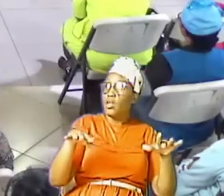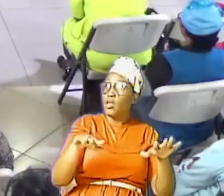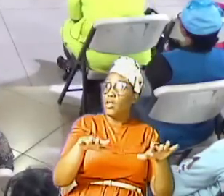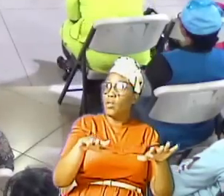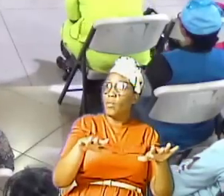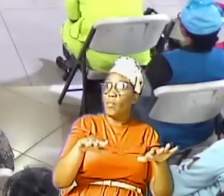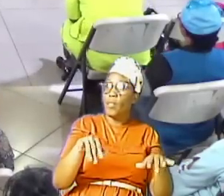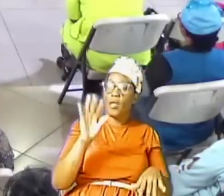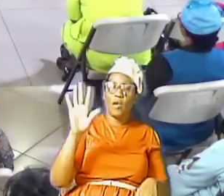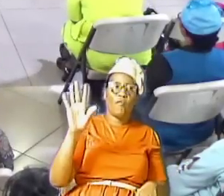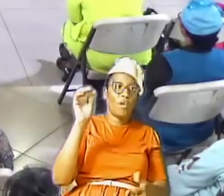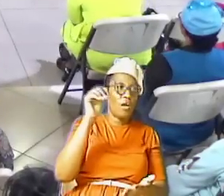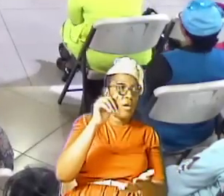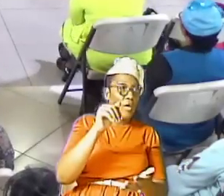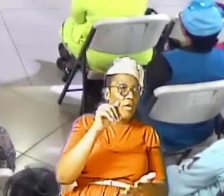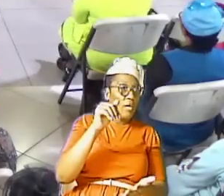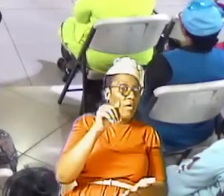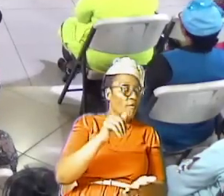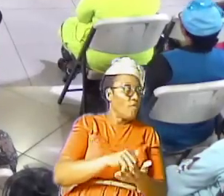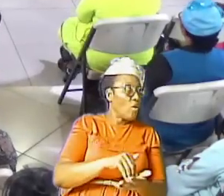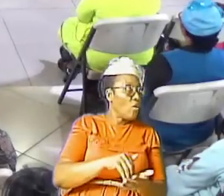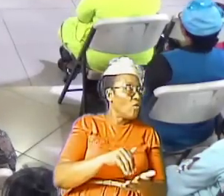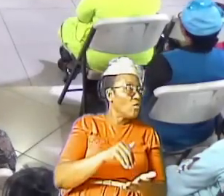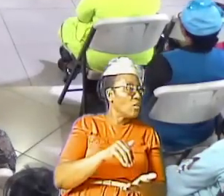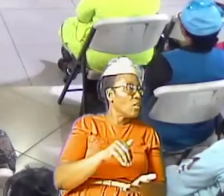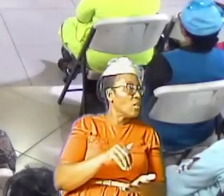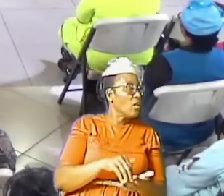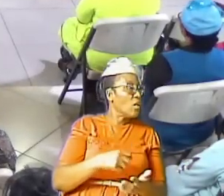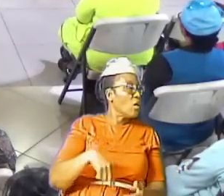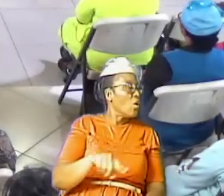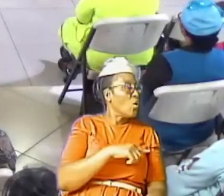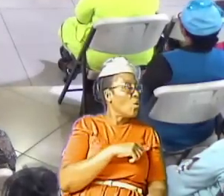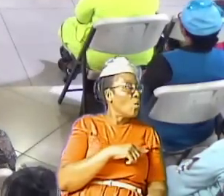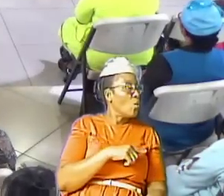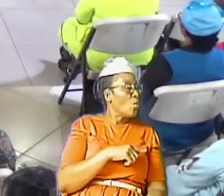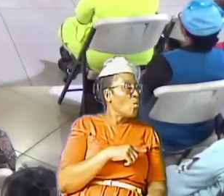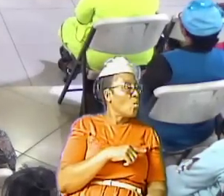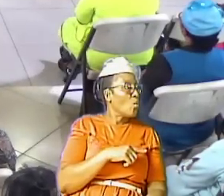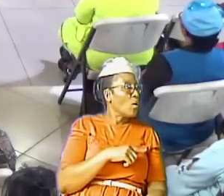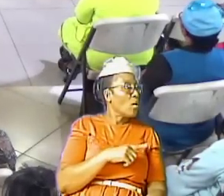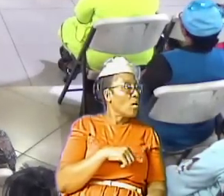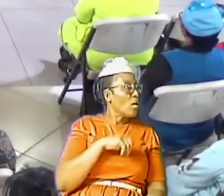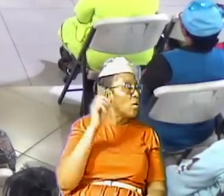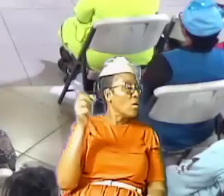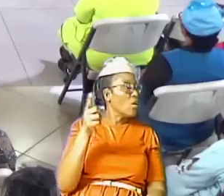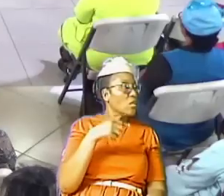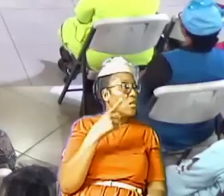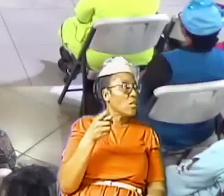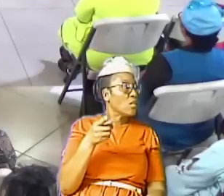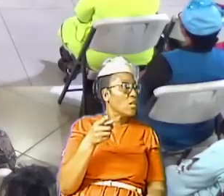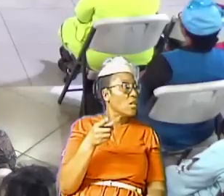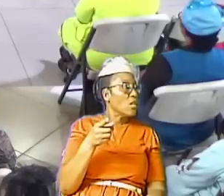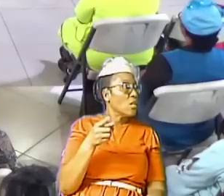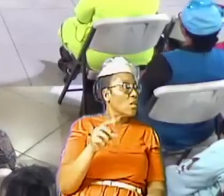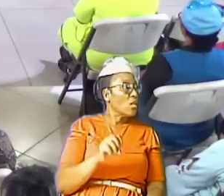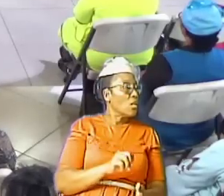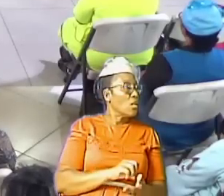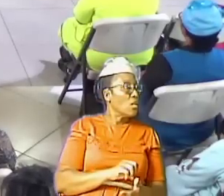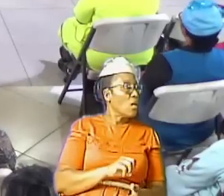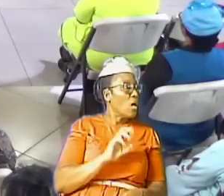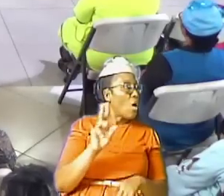of $5,000. But we also did indicate that there are